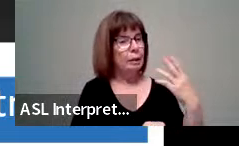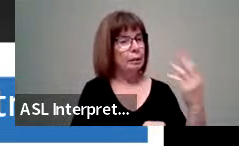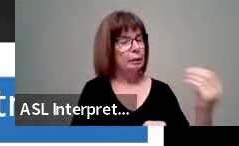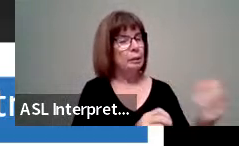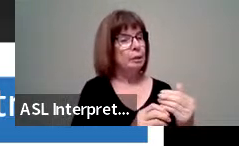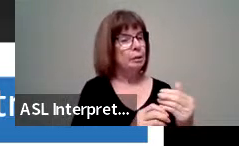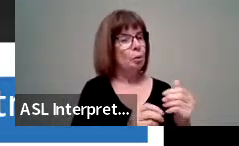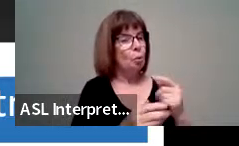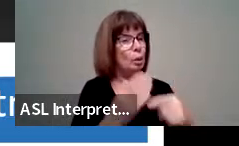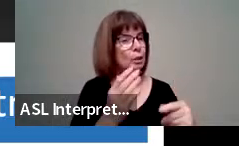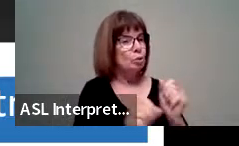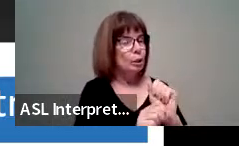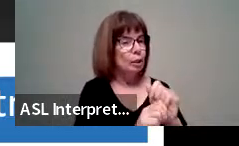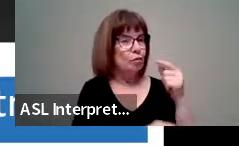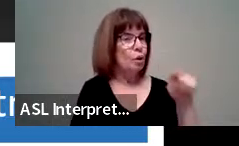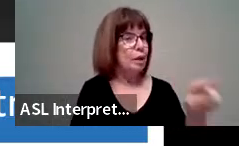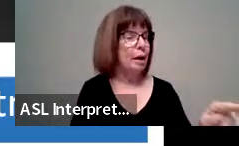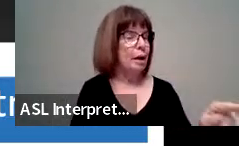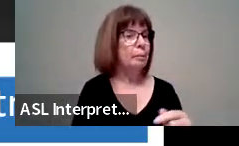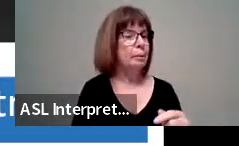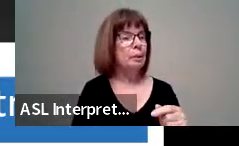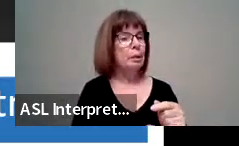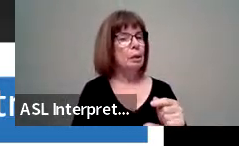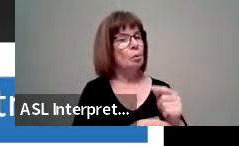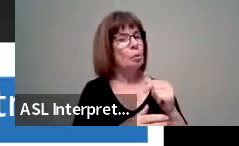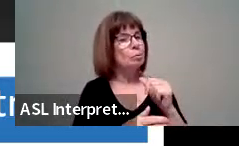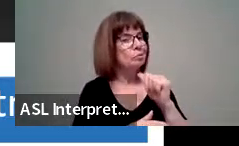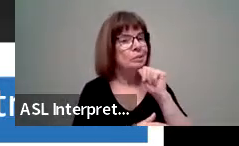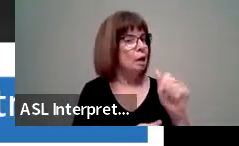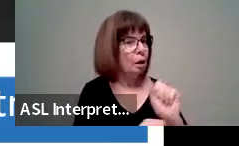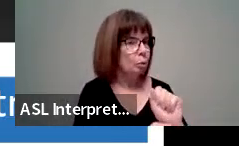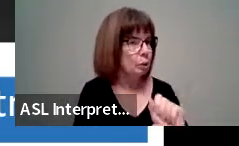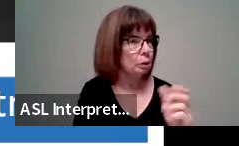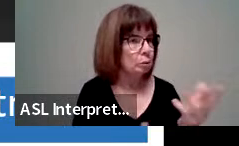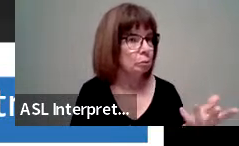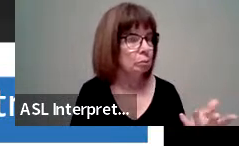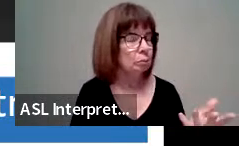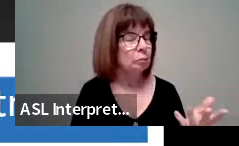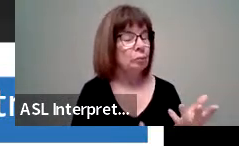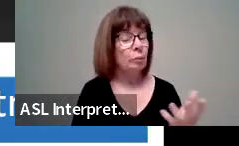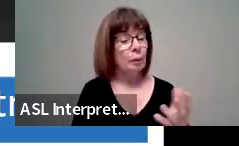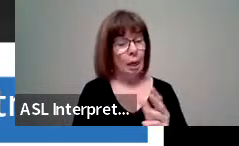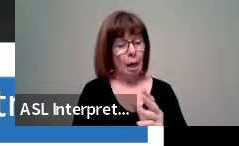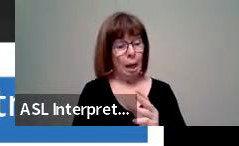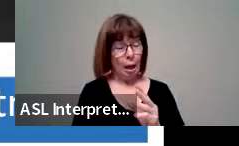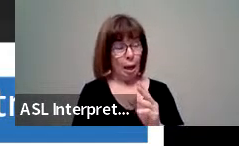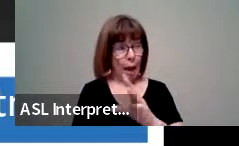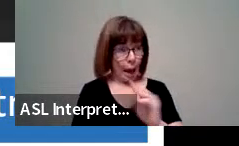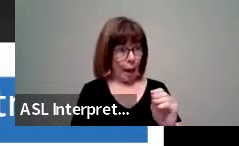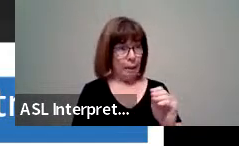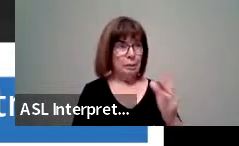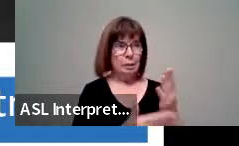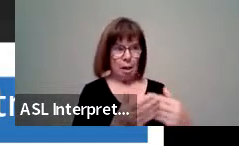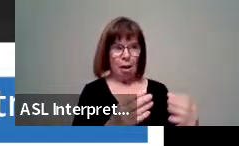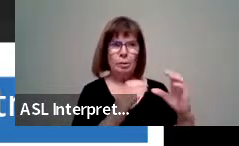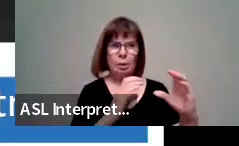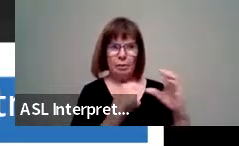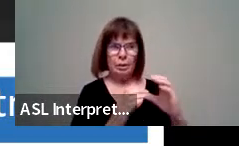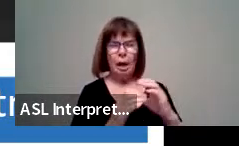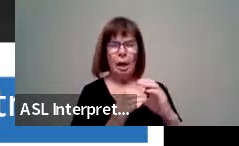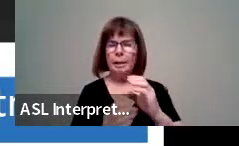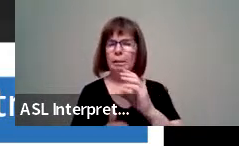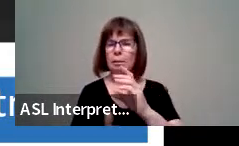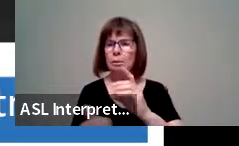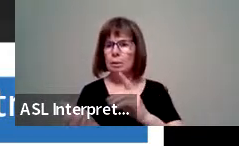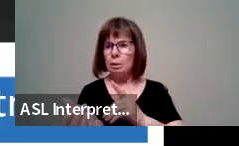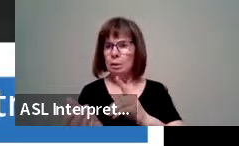what's working for them, what's not working. And I know that just in some, you know, conversations, I think Dr. Rhodes, you have some